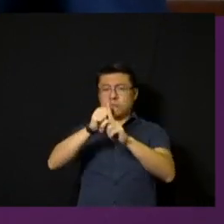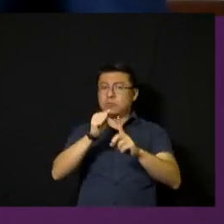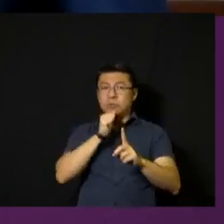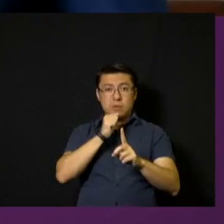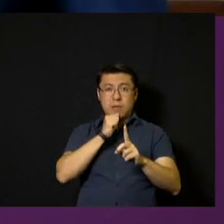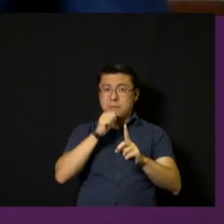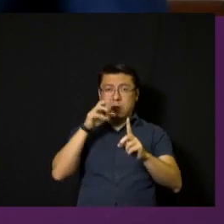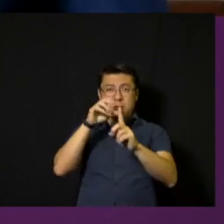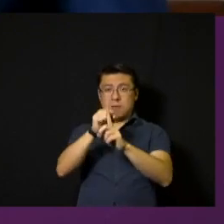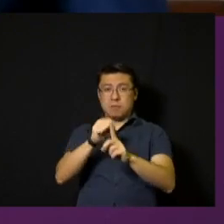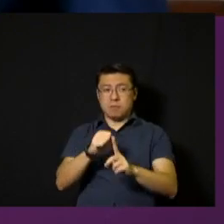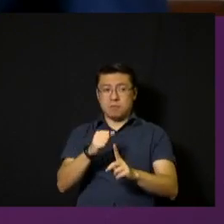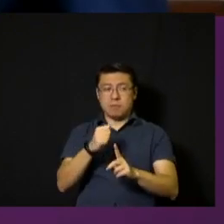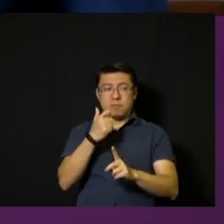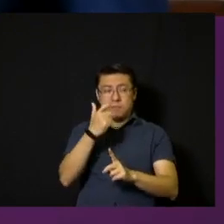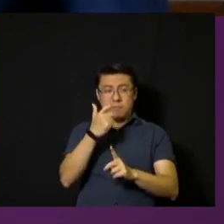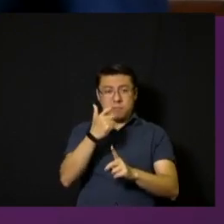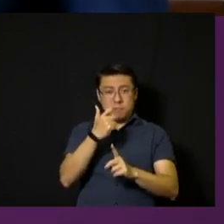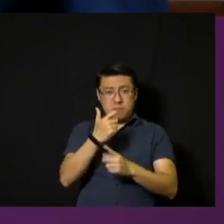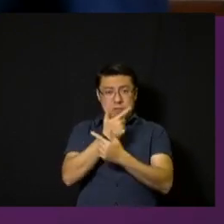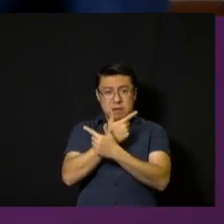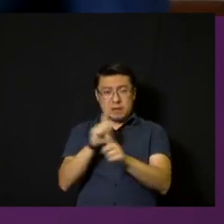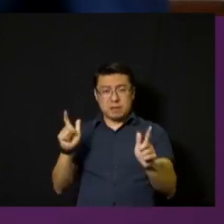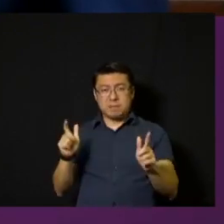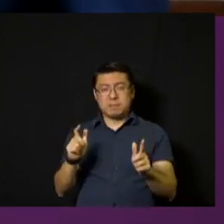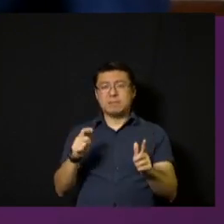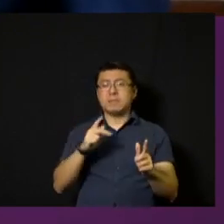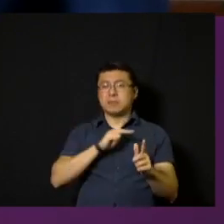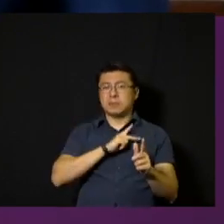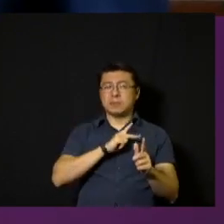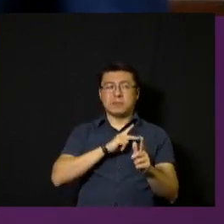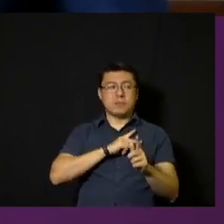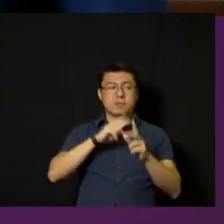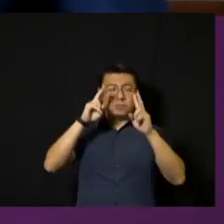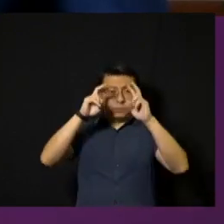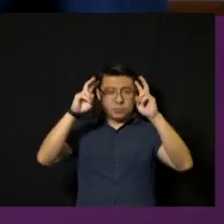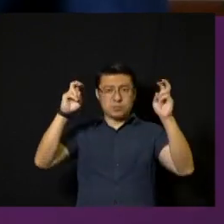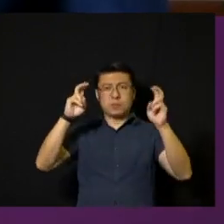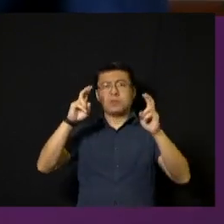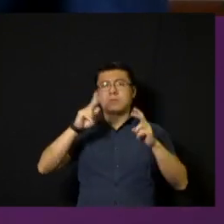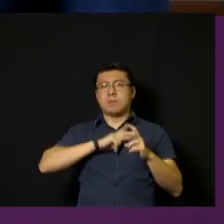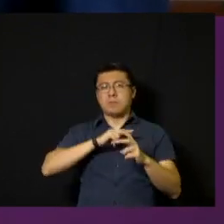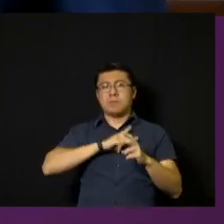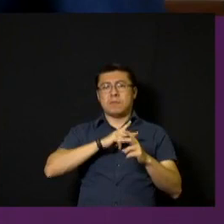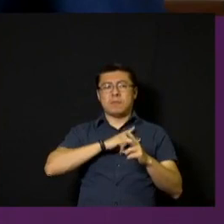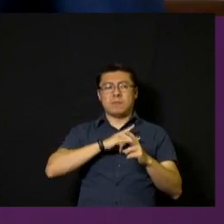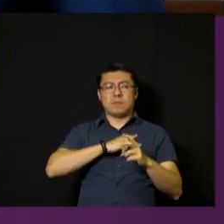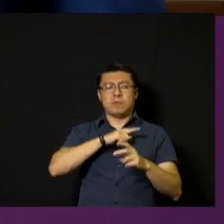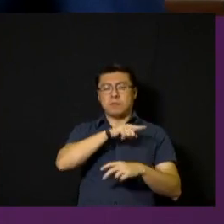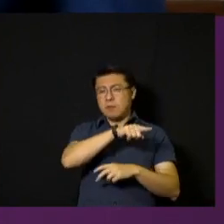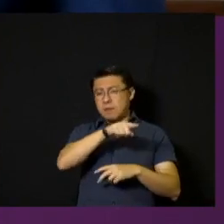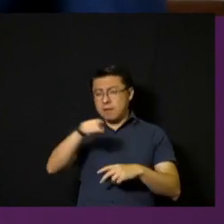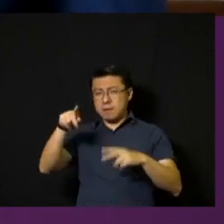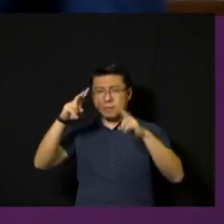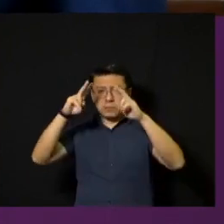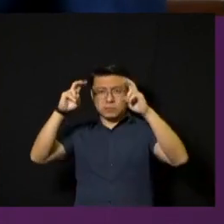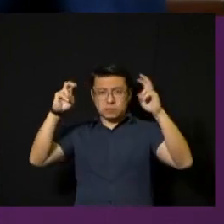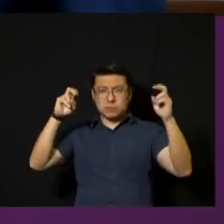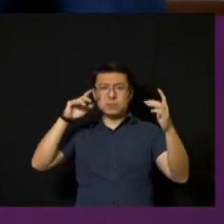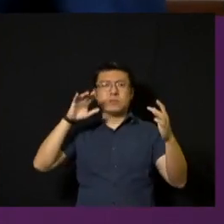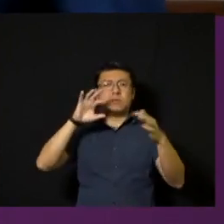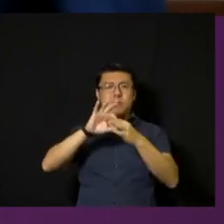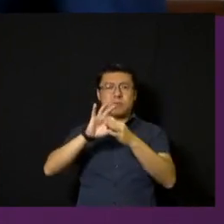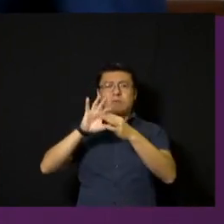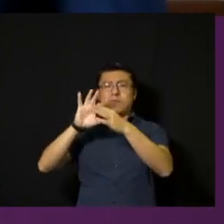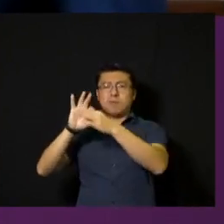have that freedom they want. My dream is actually to be connected with others' dreams, to be able